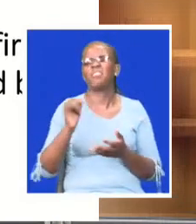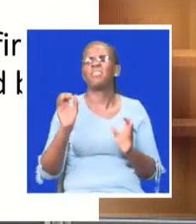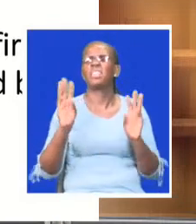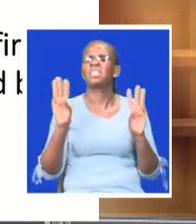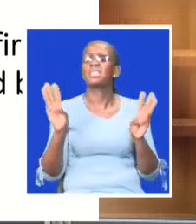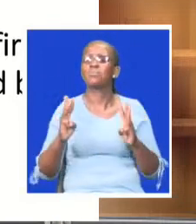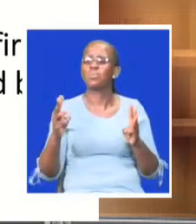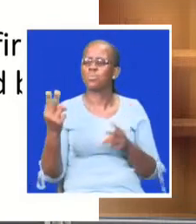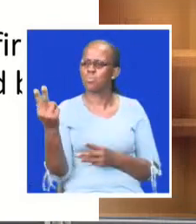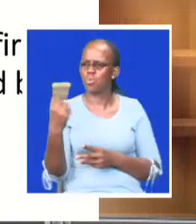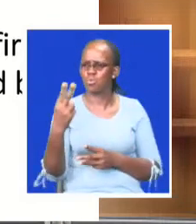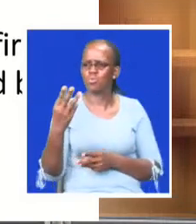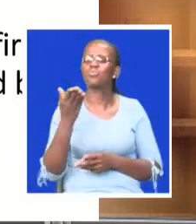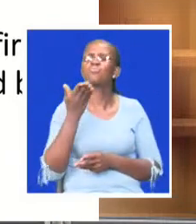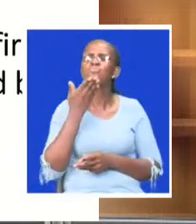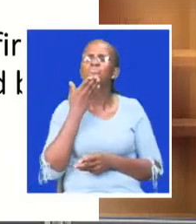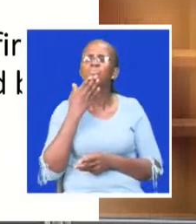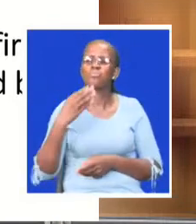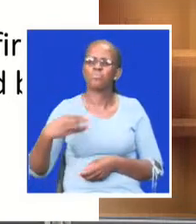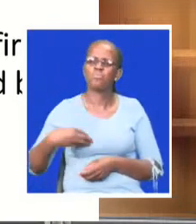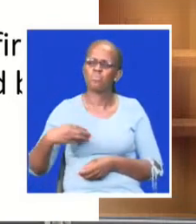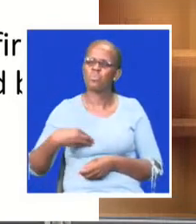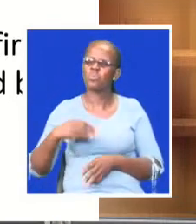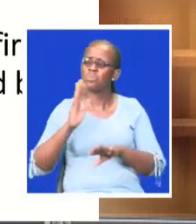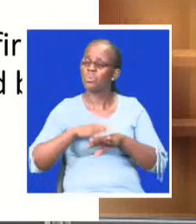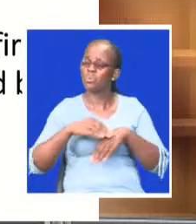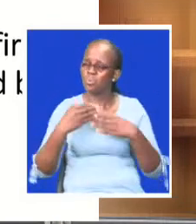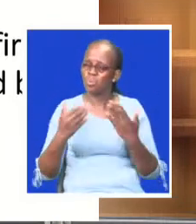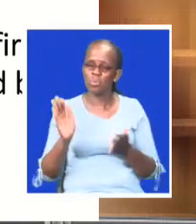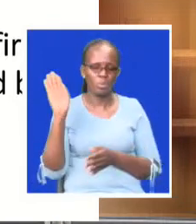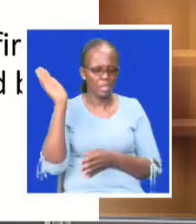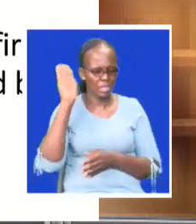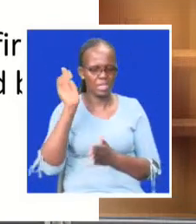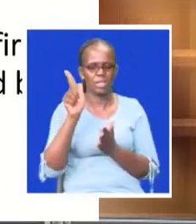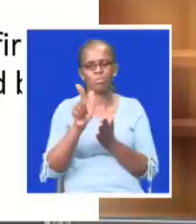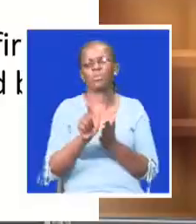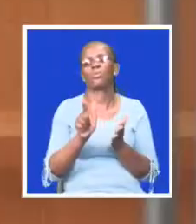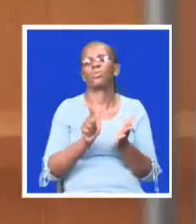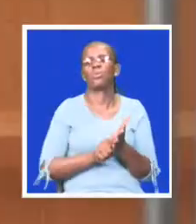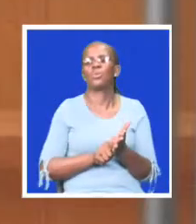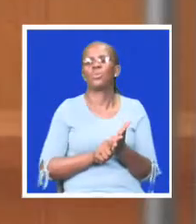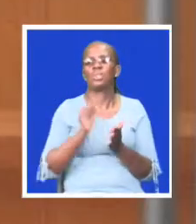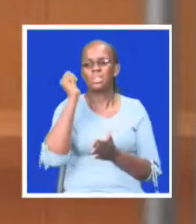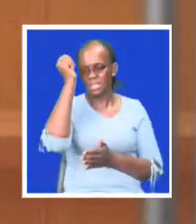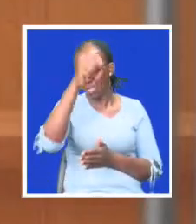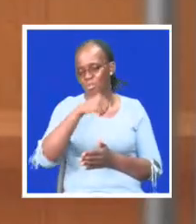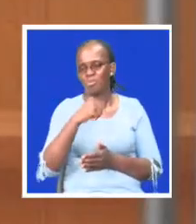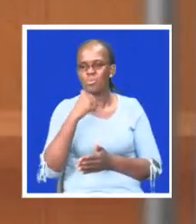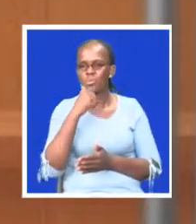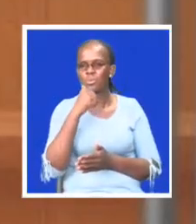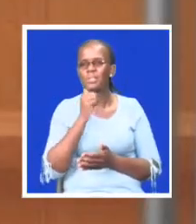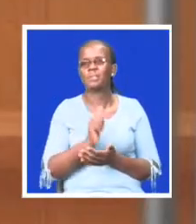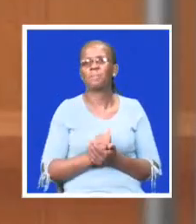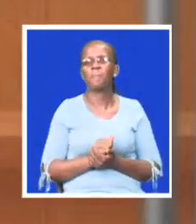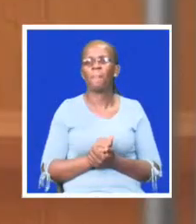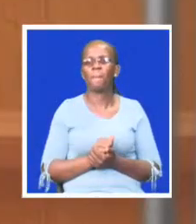disobeyed God's command after being deceived by a serpent.